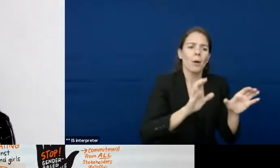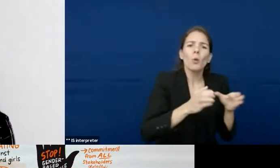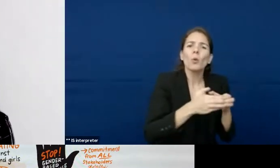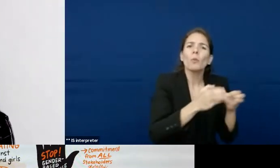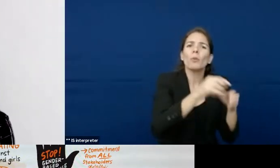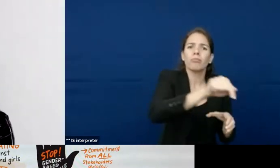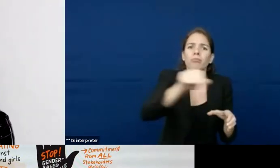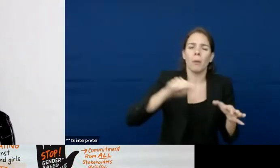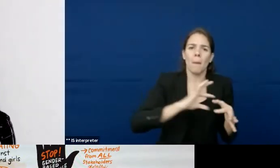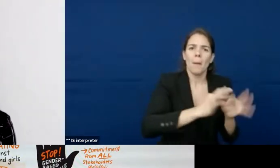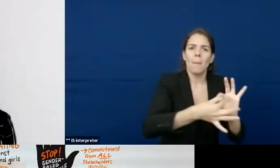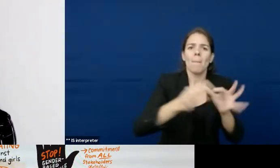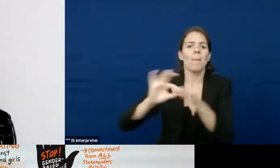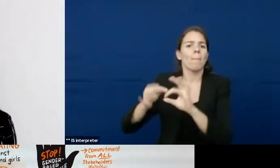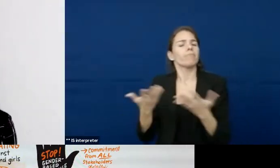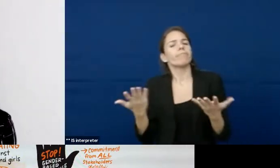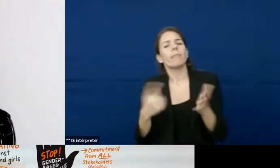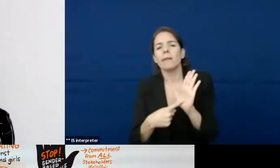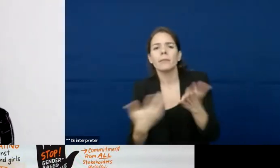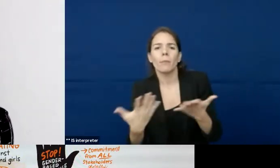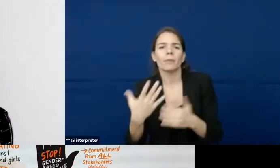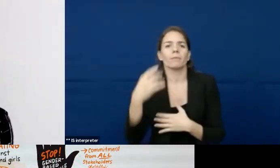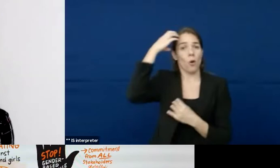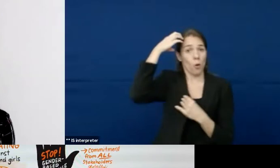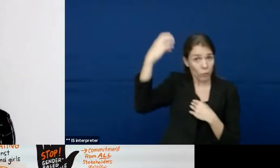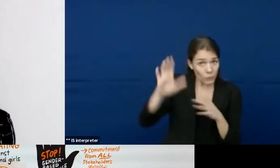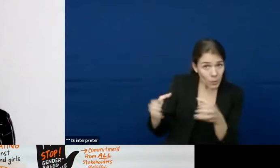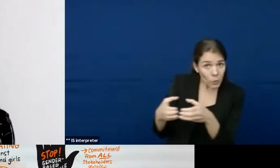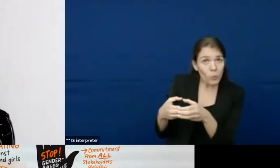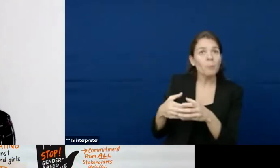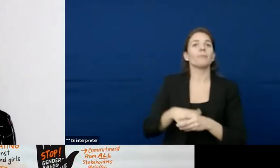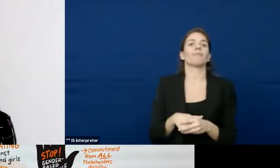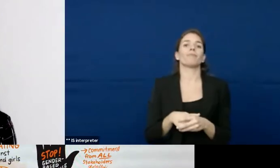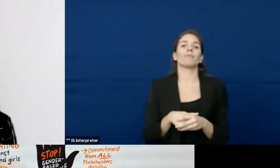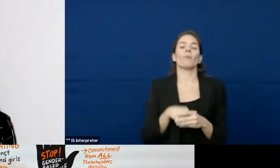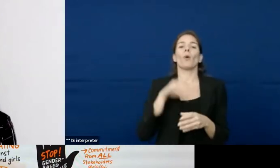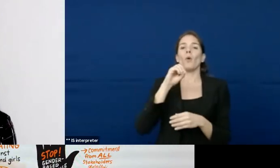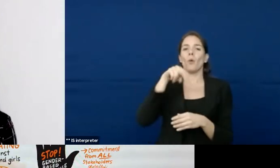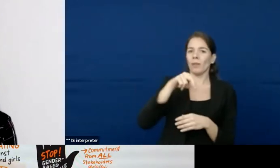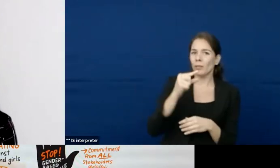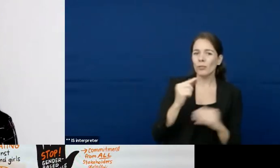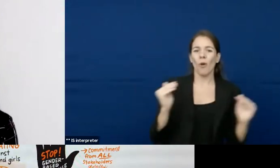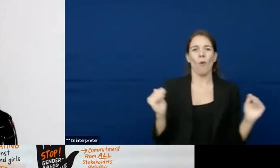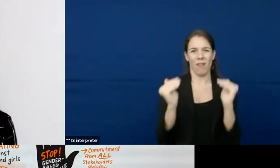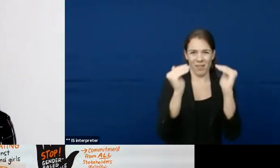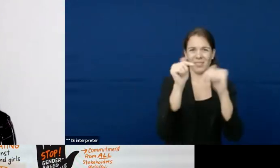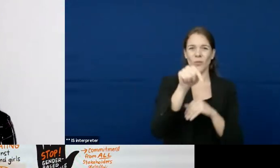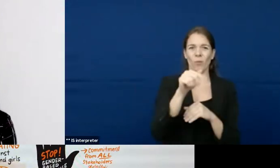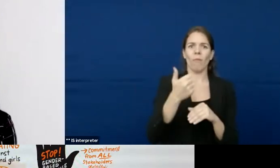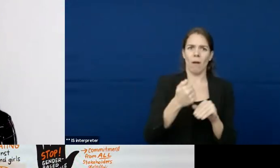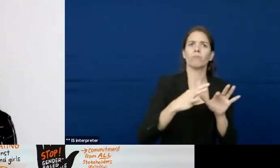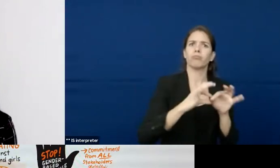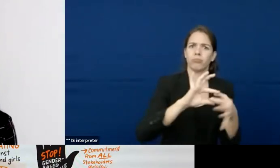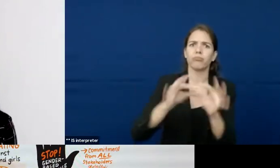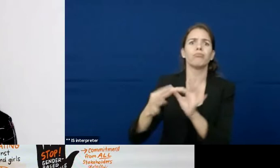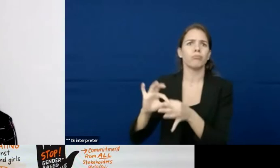sector. COVID has taught us that we have to push ourselves to be more coordinated and work in partnership. And these partnerships